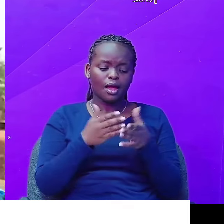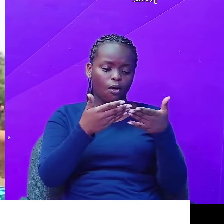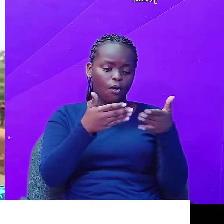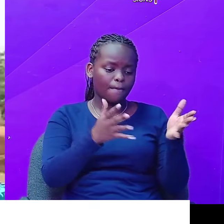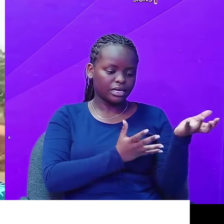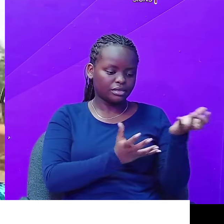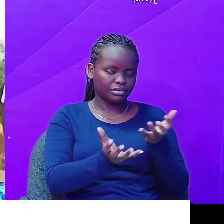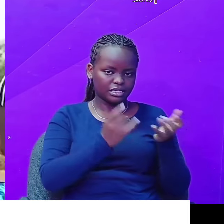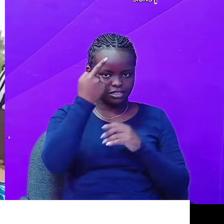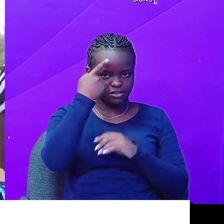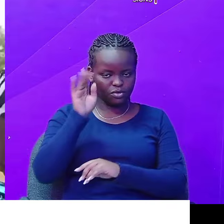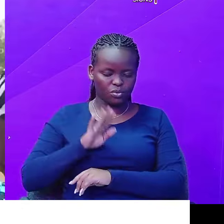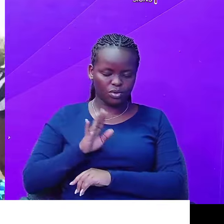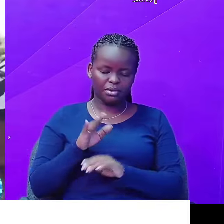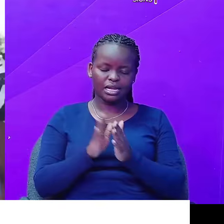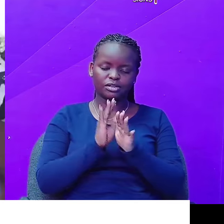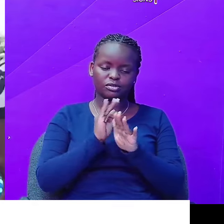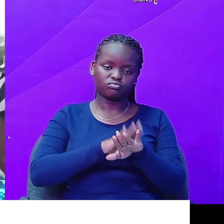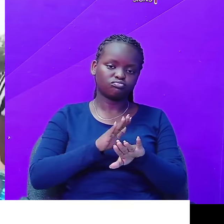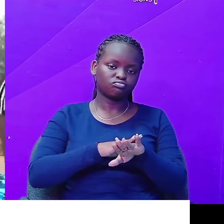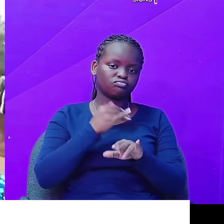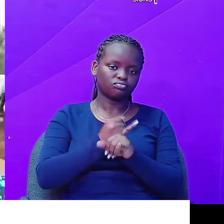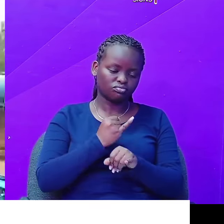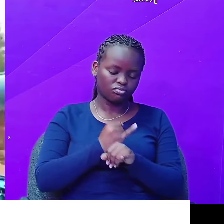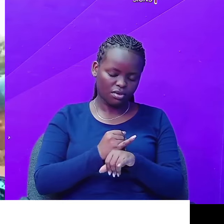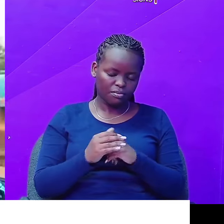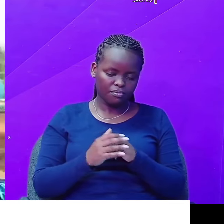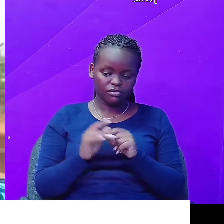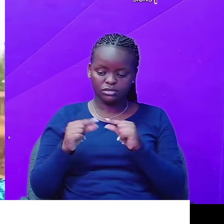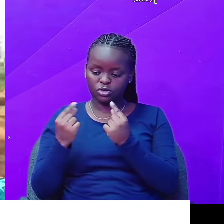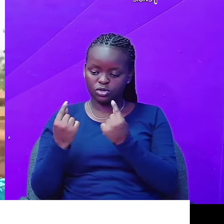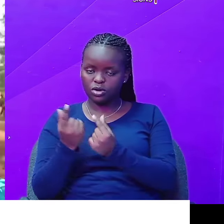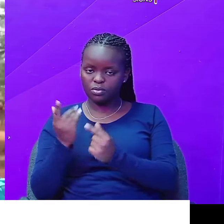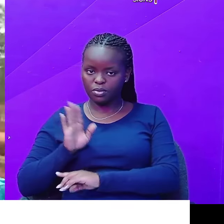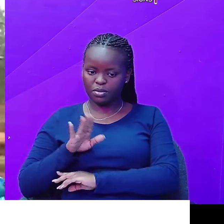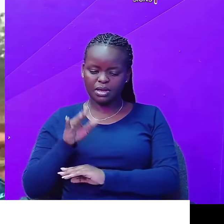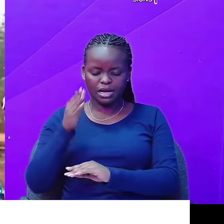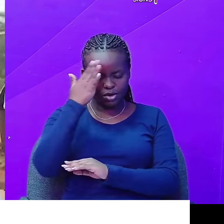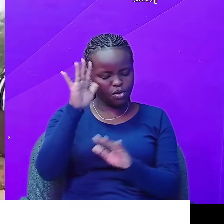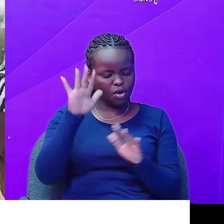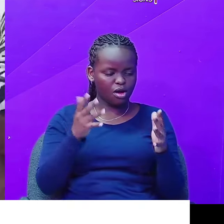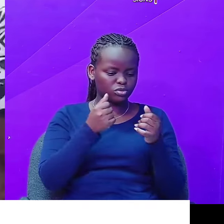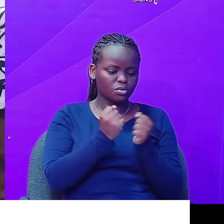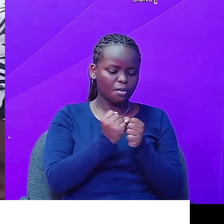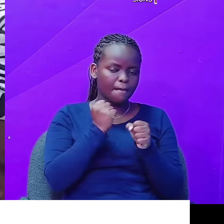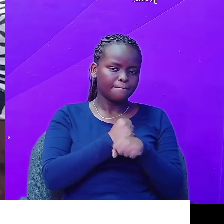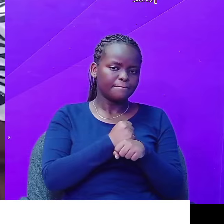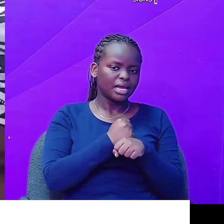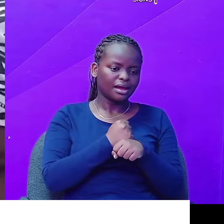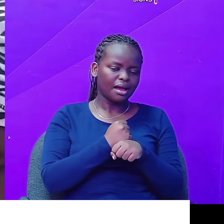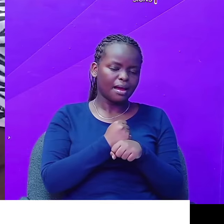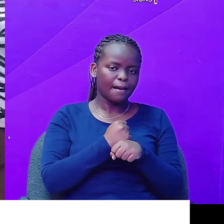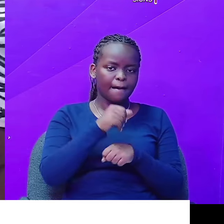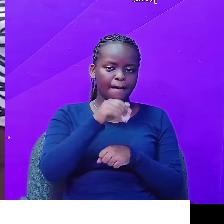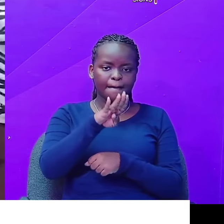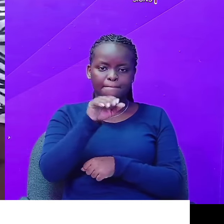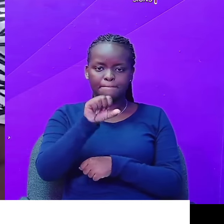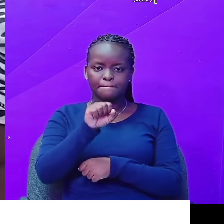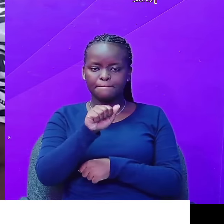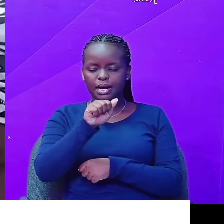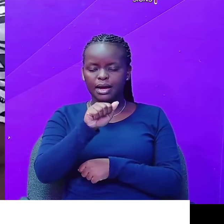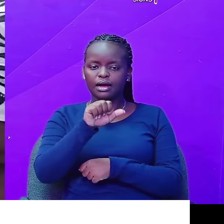za wamama na kazi nzuri. Wamama wa vikundi nao wanajua kutengeneza vikapu. Vikapu ni za kubebea kila